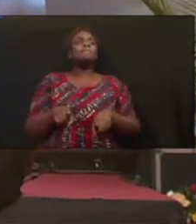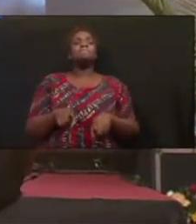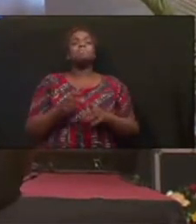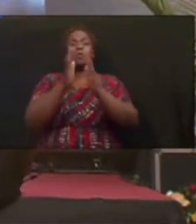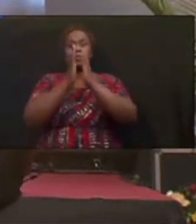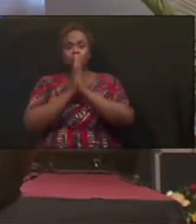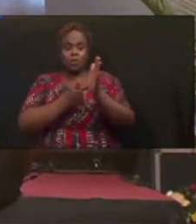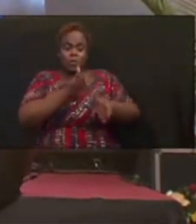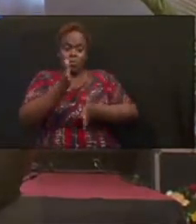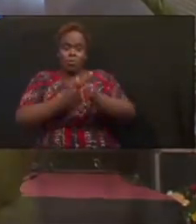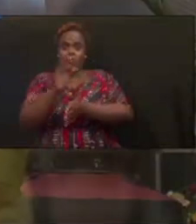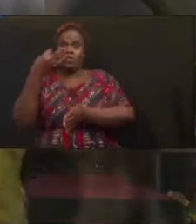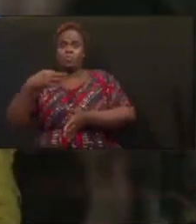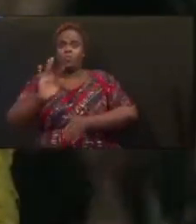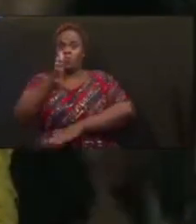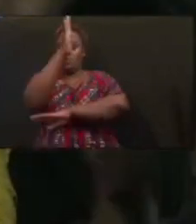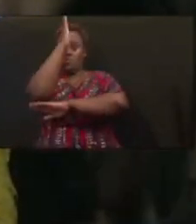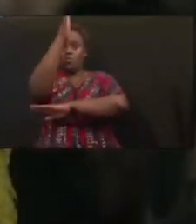program of God.